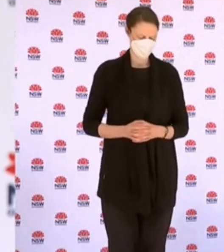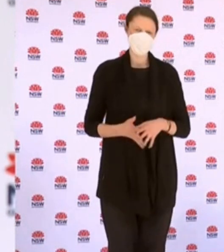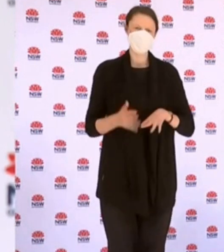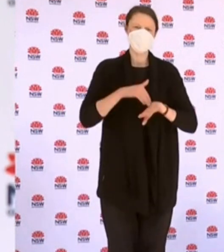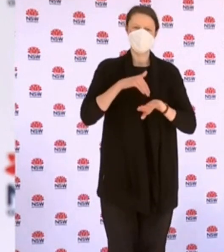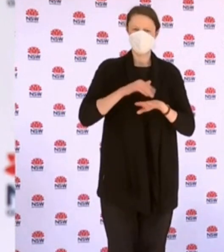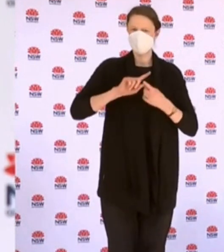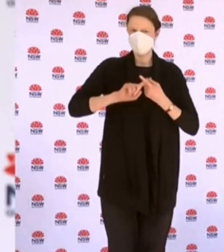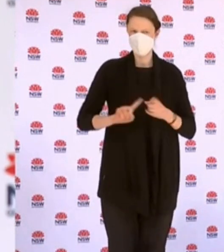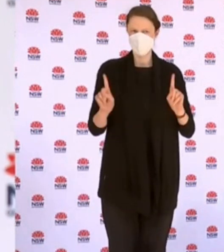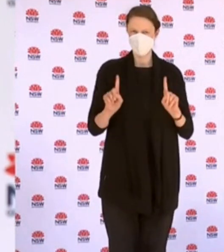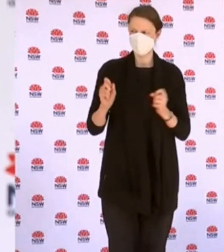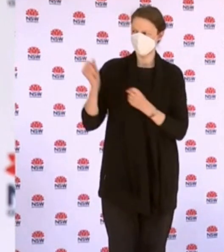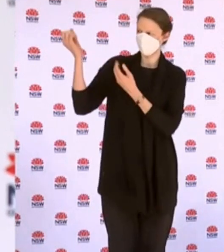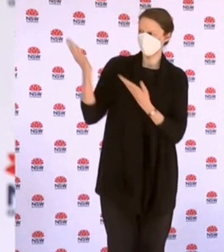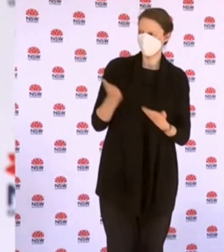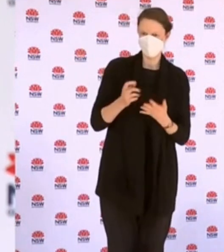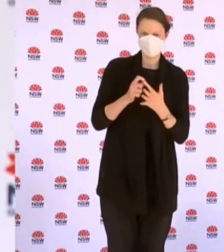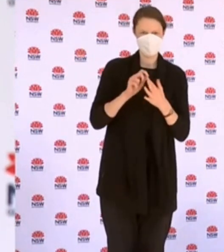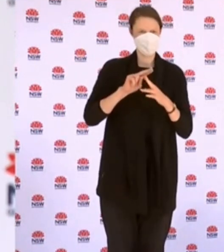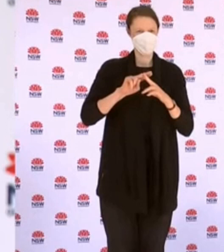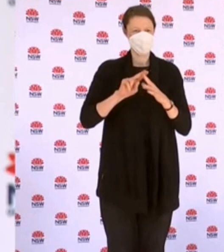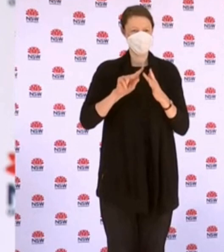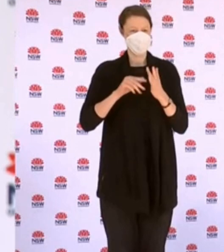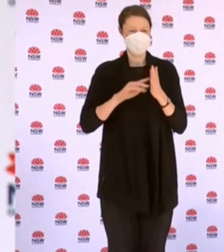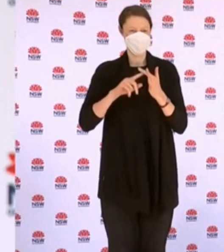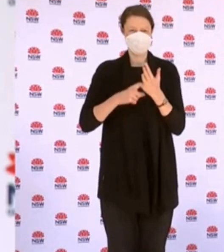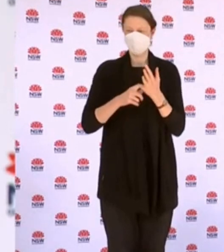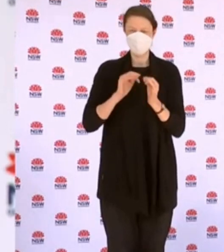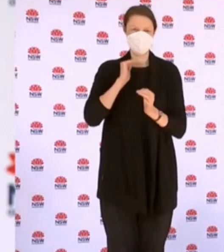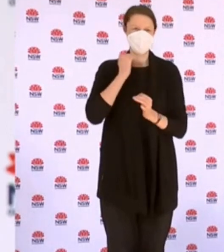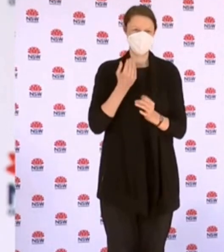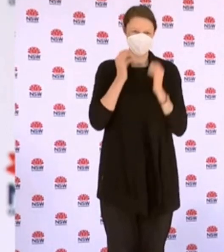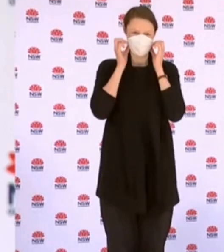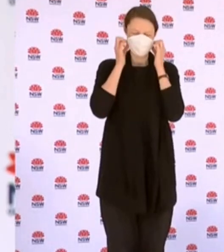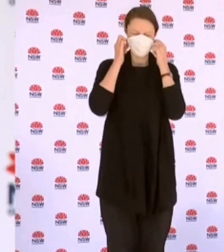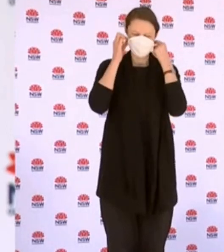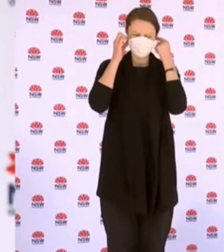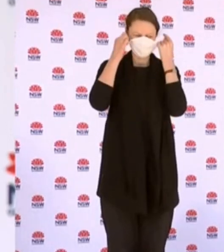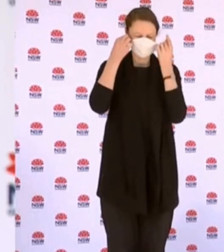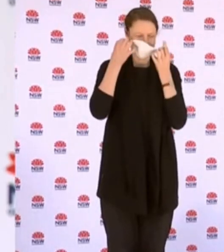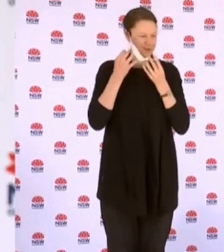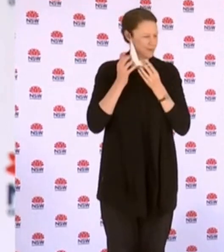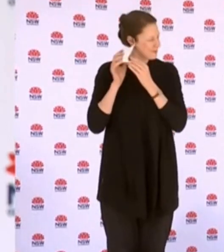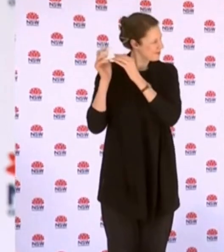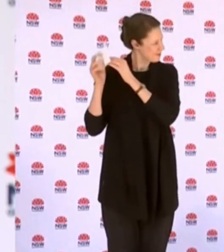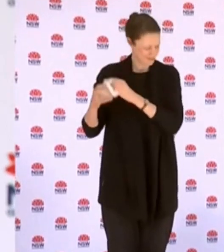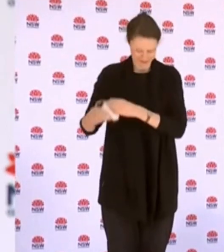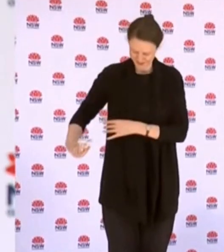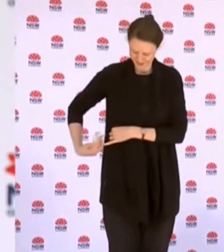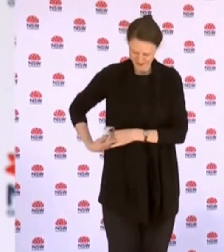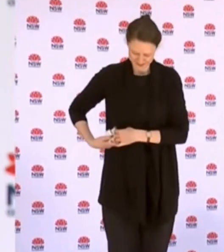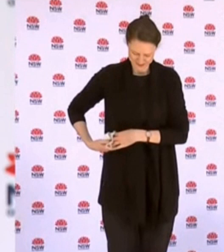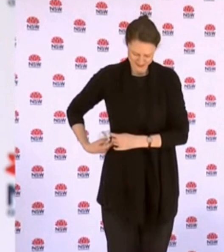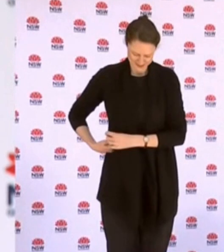suppliers, Pfizer, are still in short supply compared to where we'll be in just a few weeks, I must say. What the federal government is